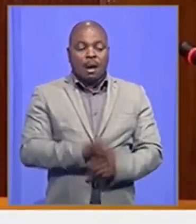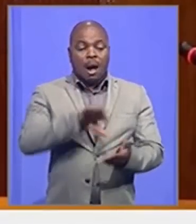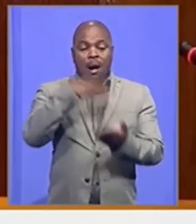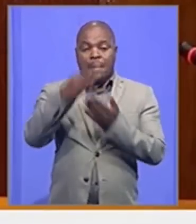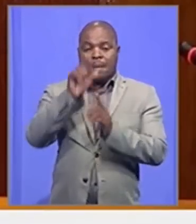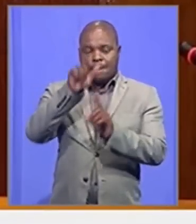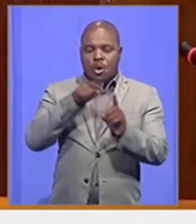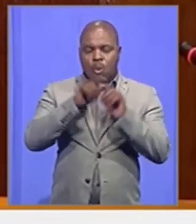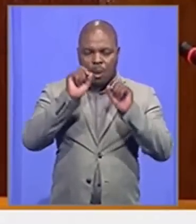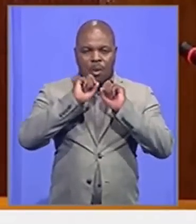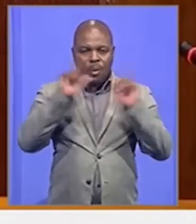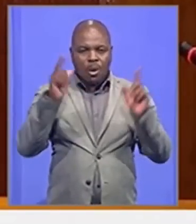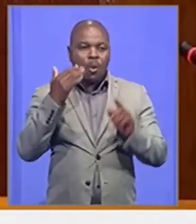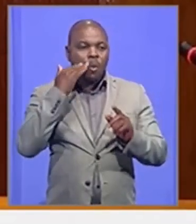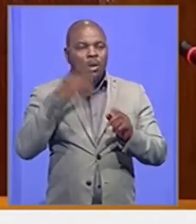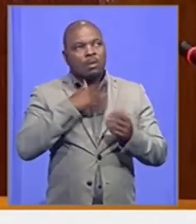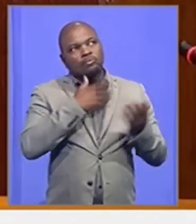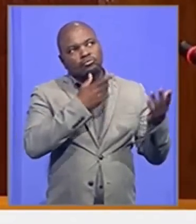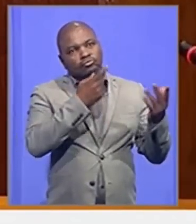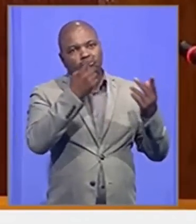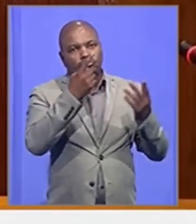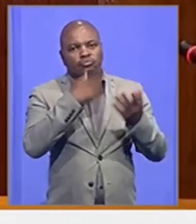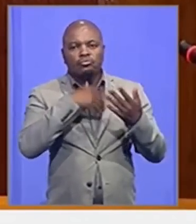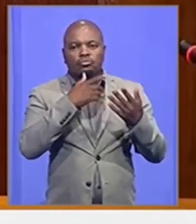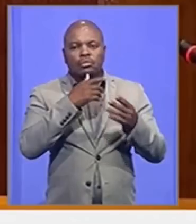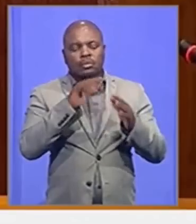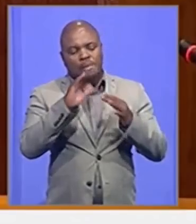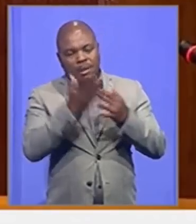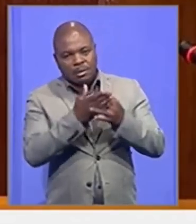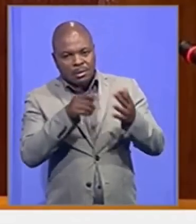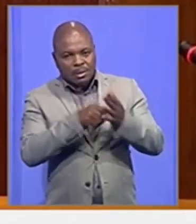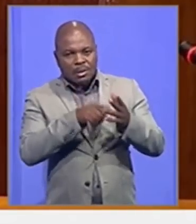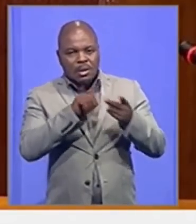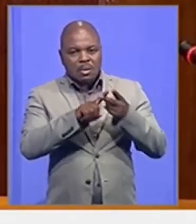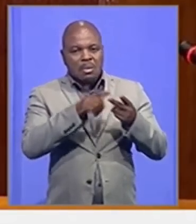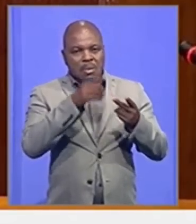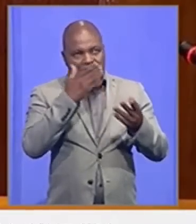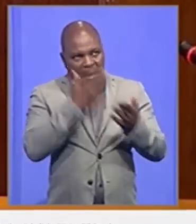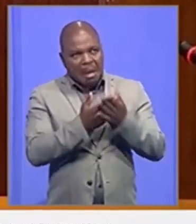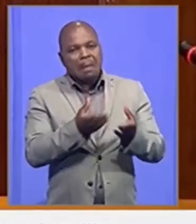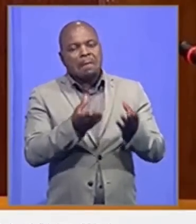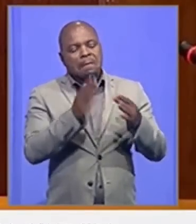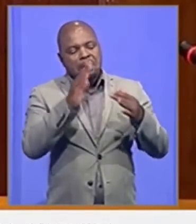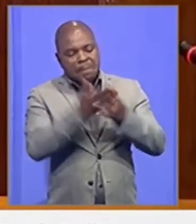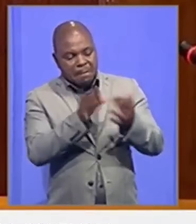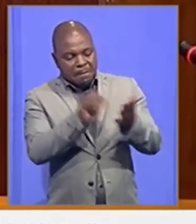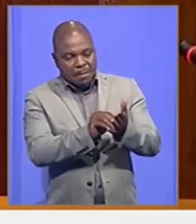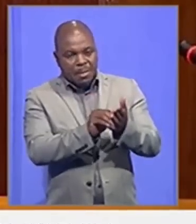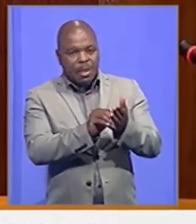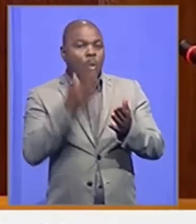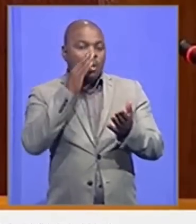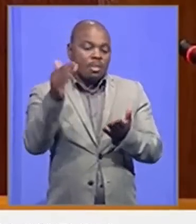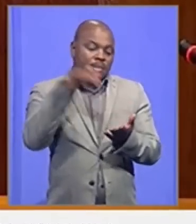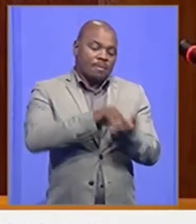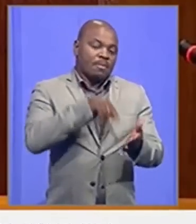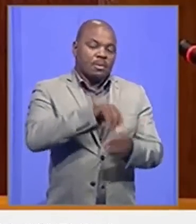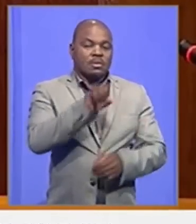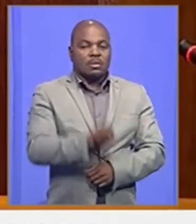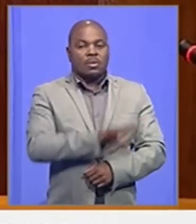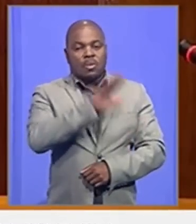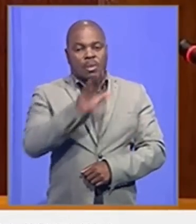the time of her handing over of the charges that could be leveled against her upon her arrival in